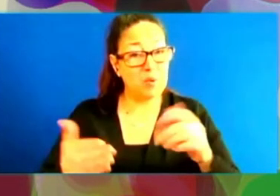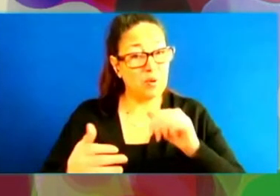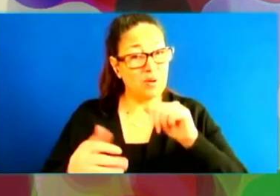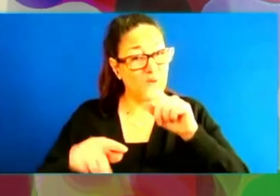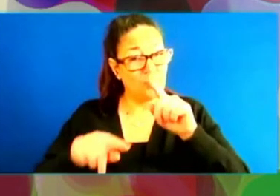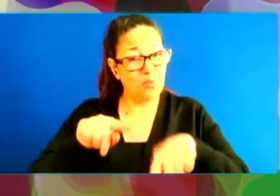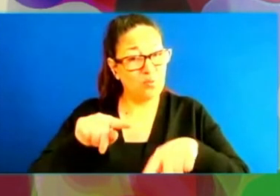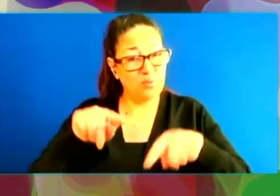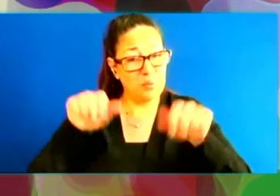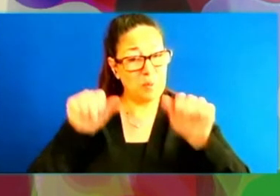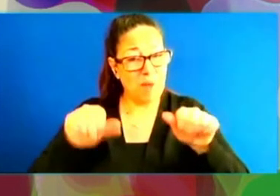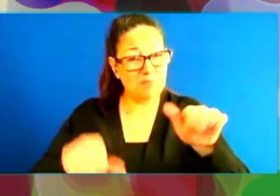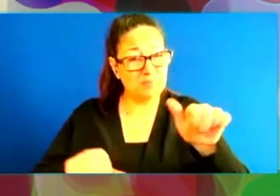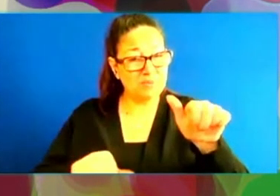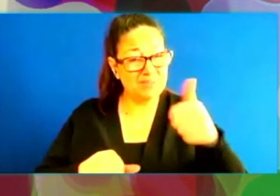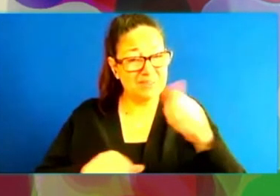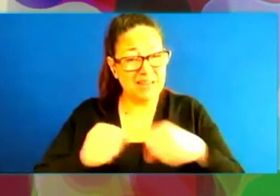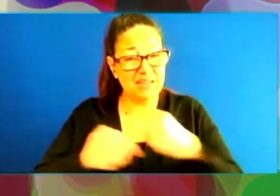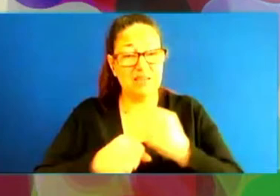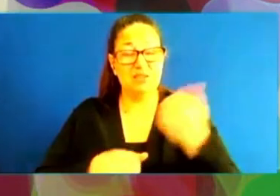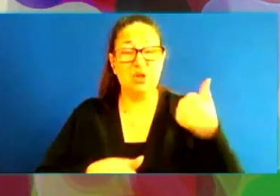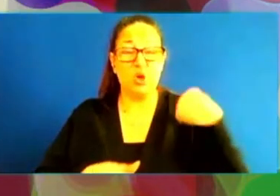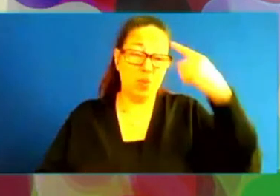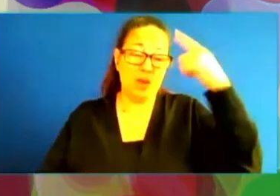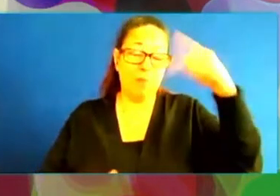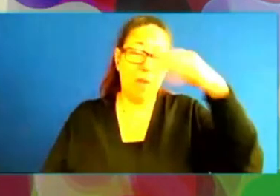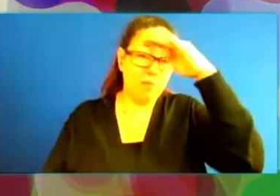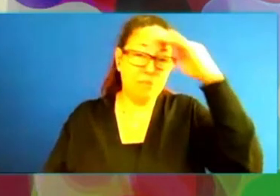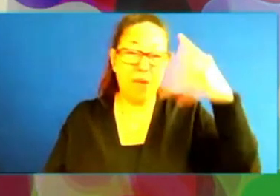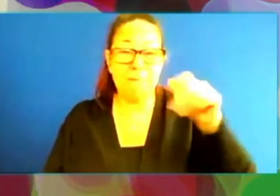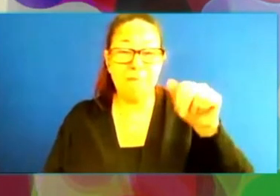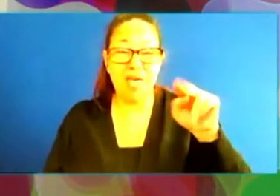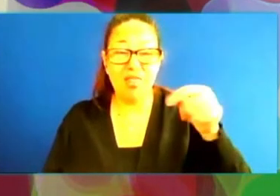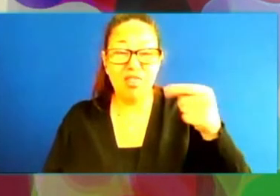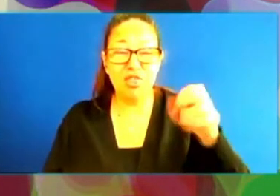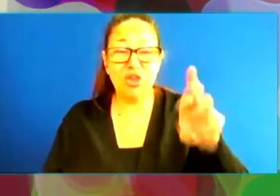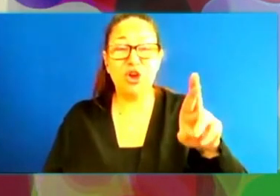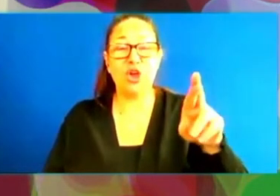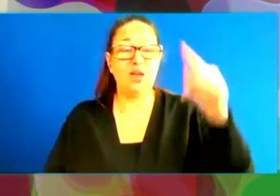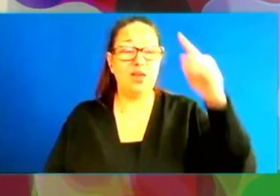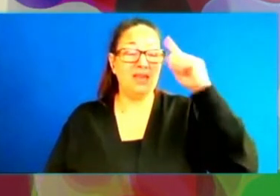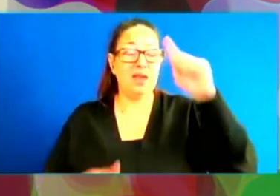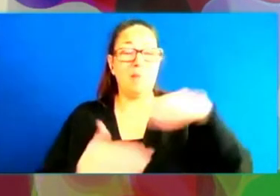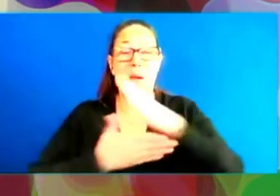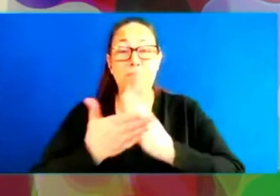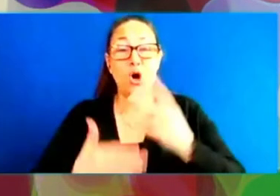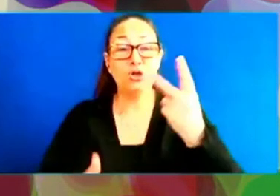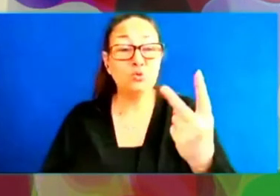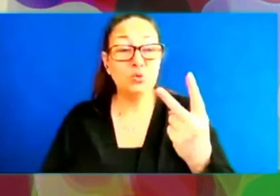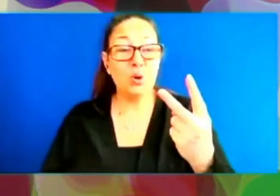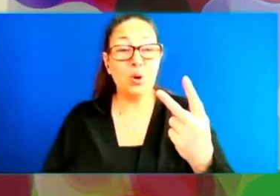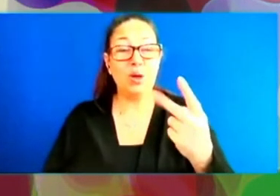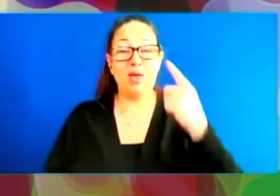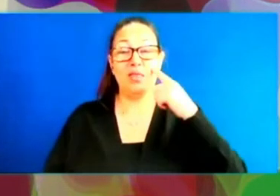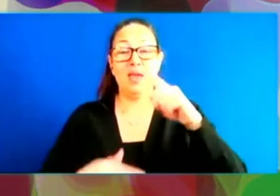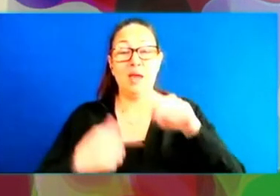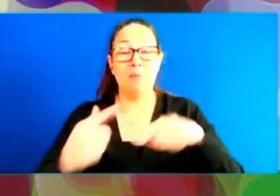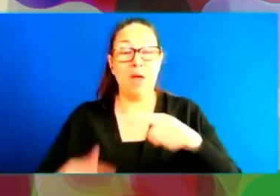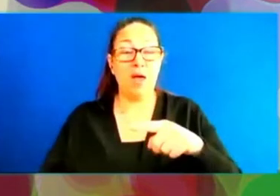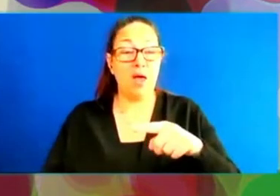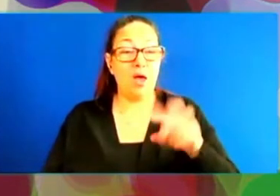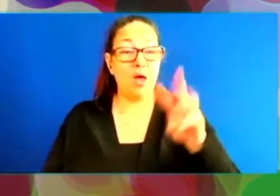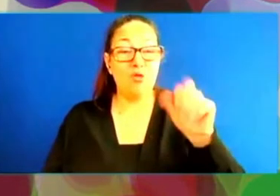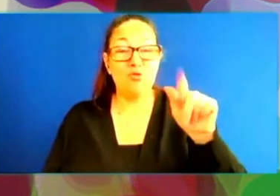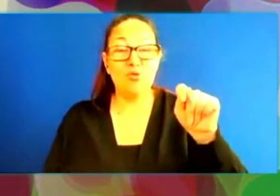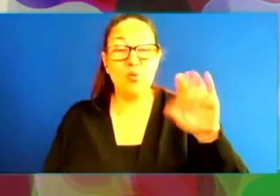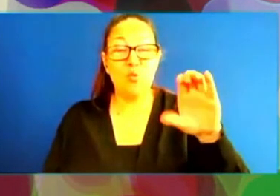think about Black Panther, the film. We think about the sequel. We think about The Watchmen. We think, and I'm just,